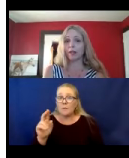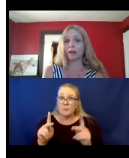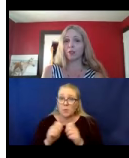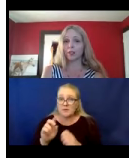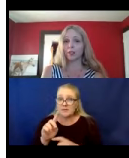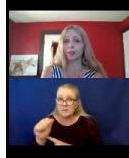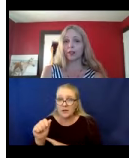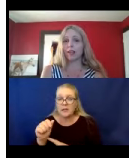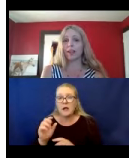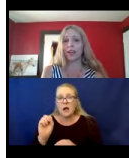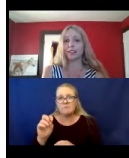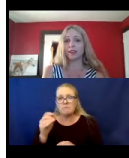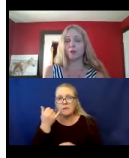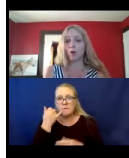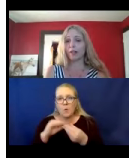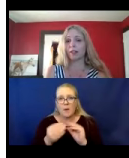is